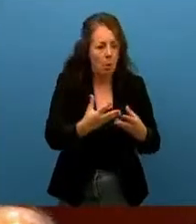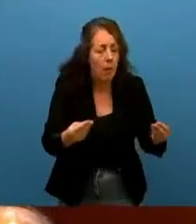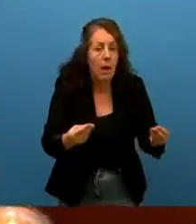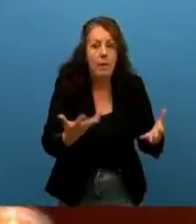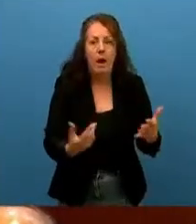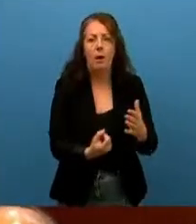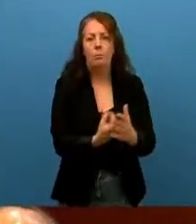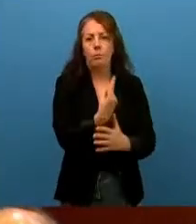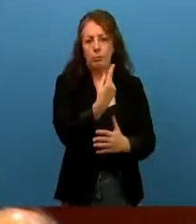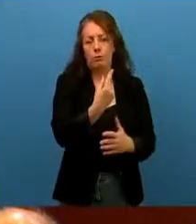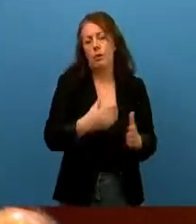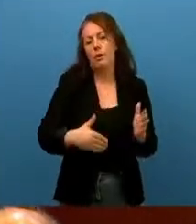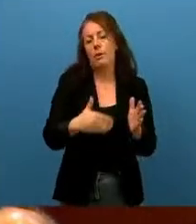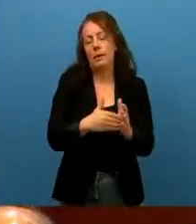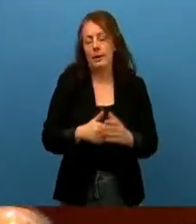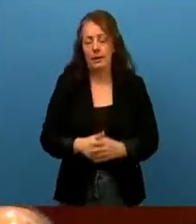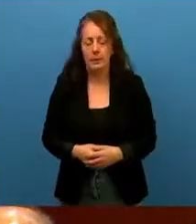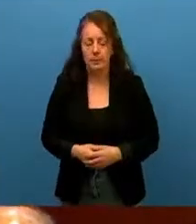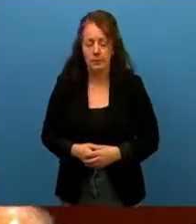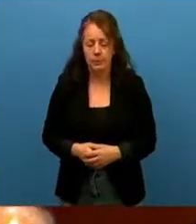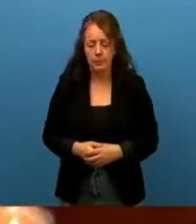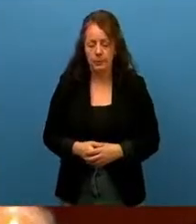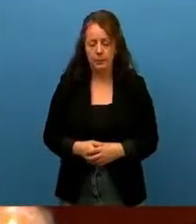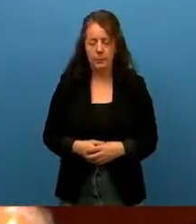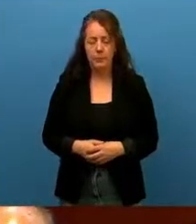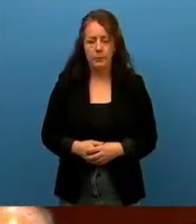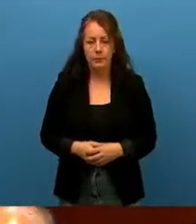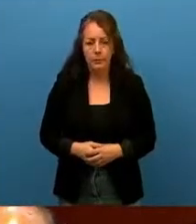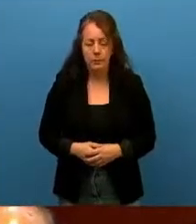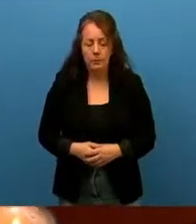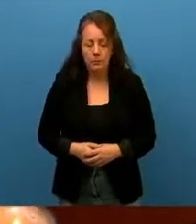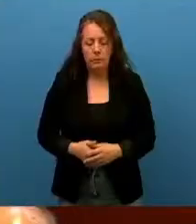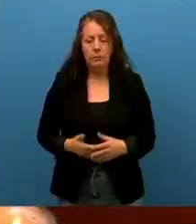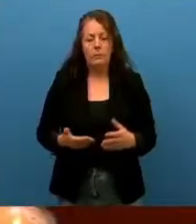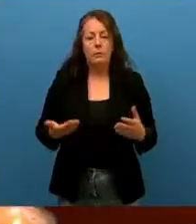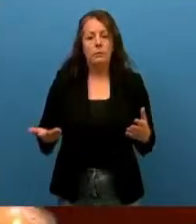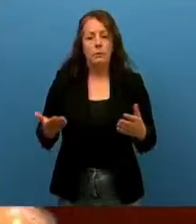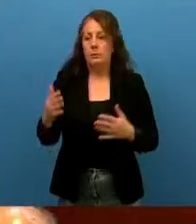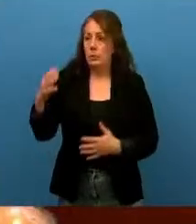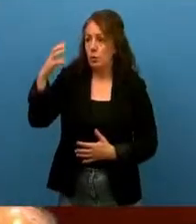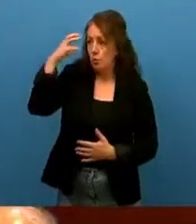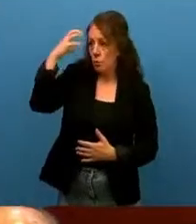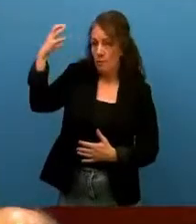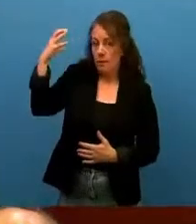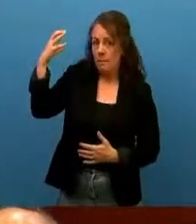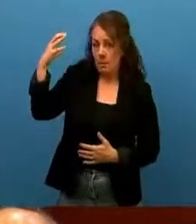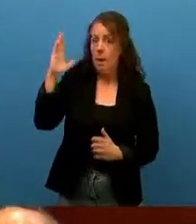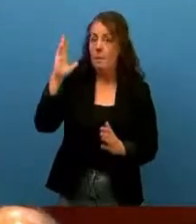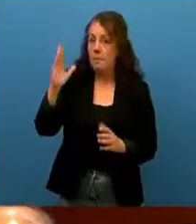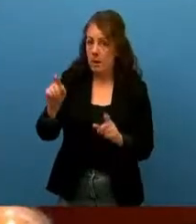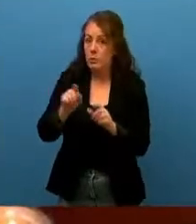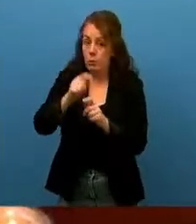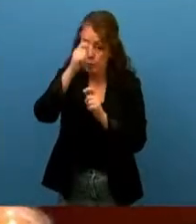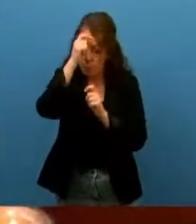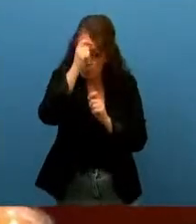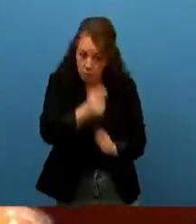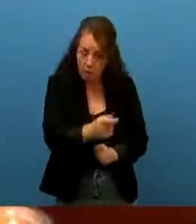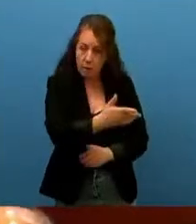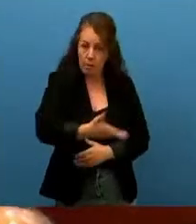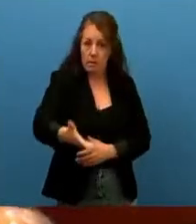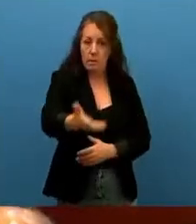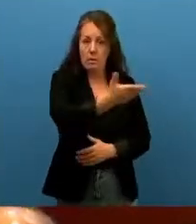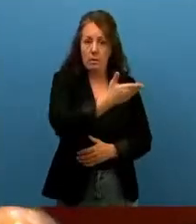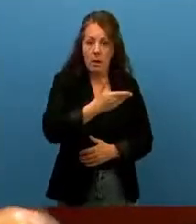of Indigenous peoples, while a relevant factor in some contexts, must not be the determinant criteria